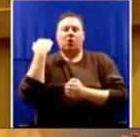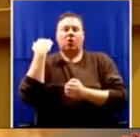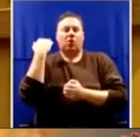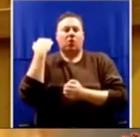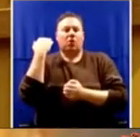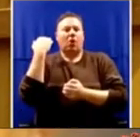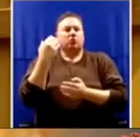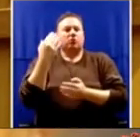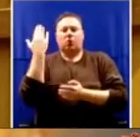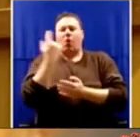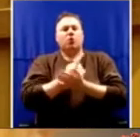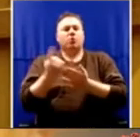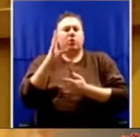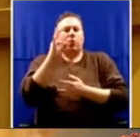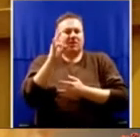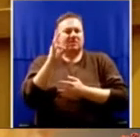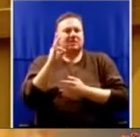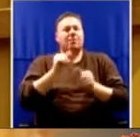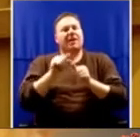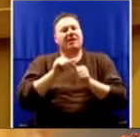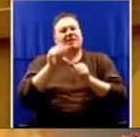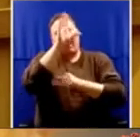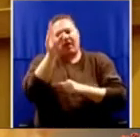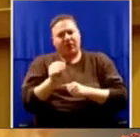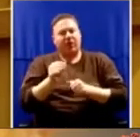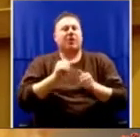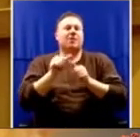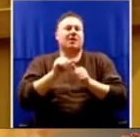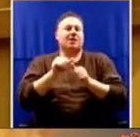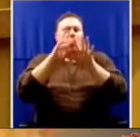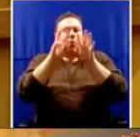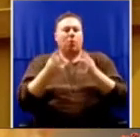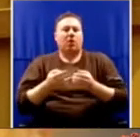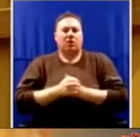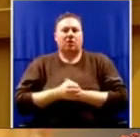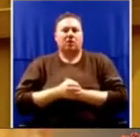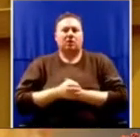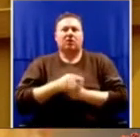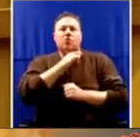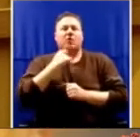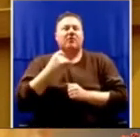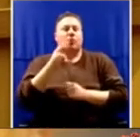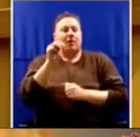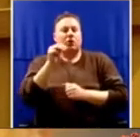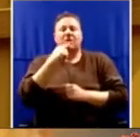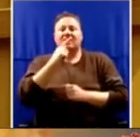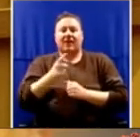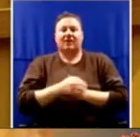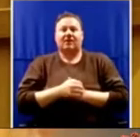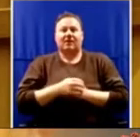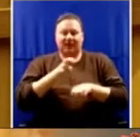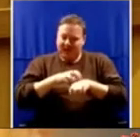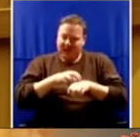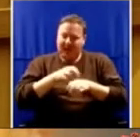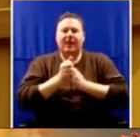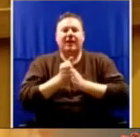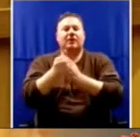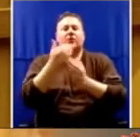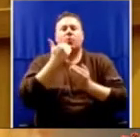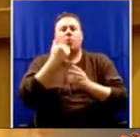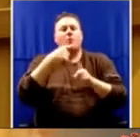World. Among the things that Reverend Meshwe then said was that Africa desperately needed visionary leaders who would bring positive changes